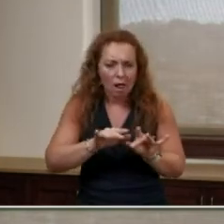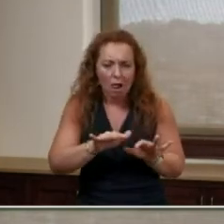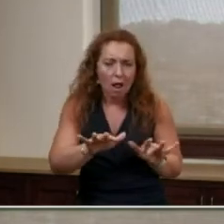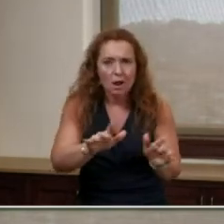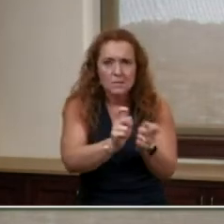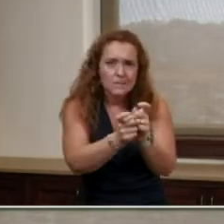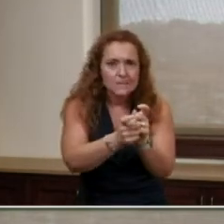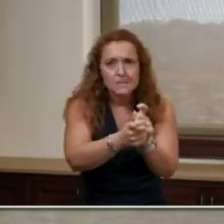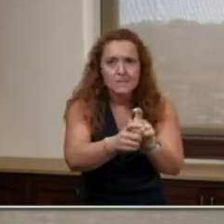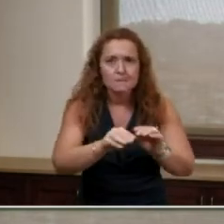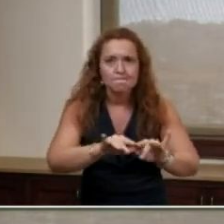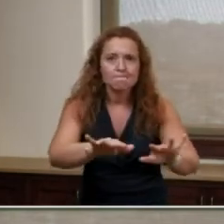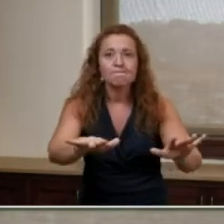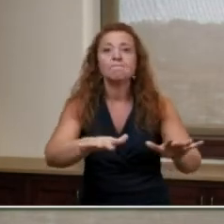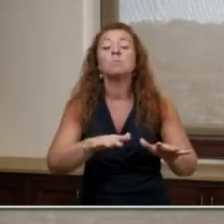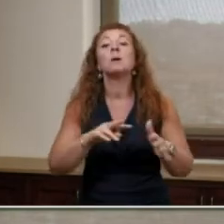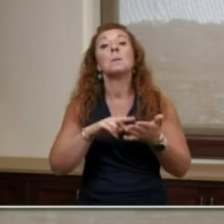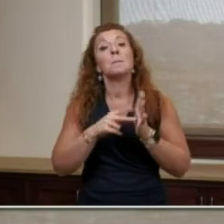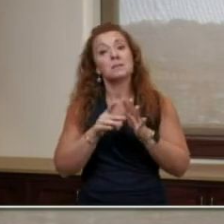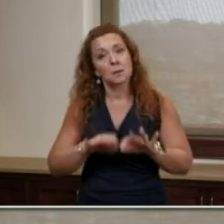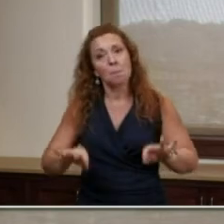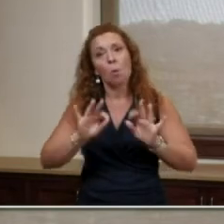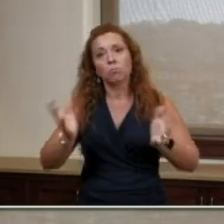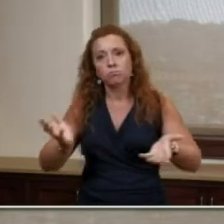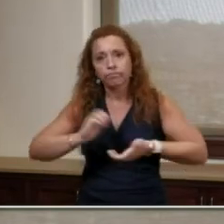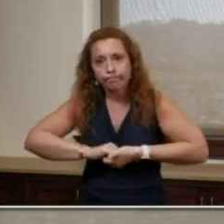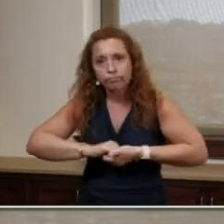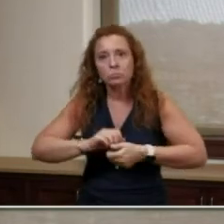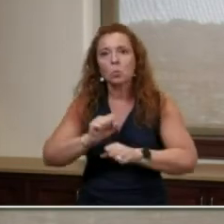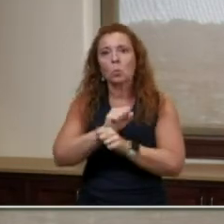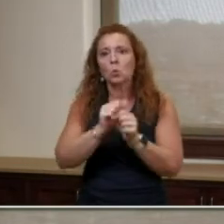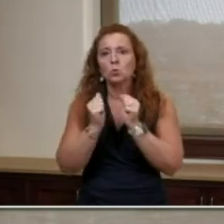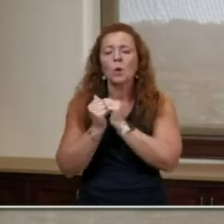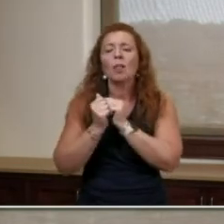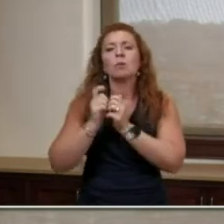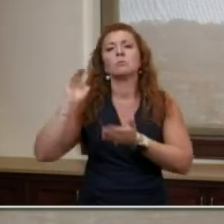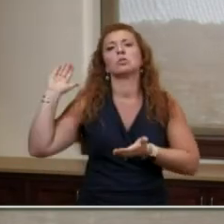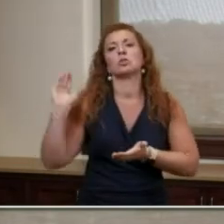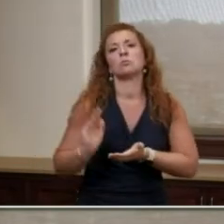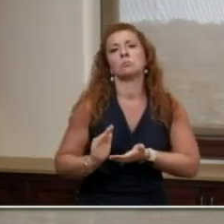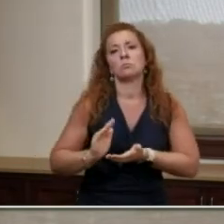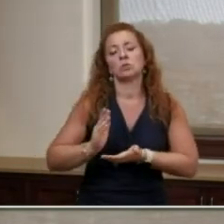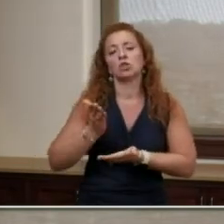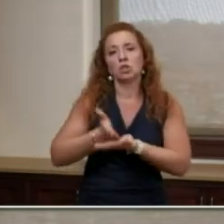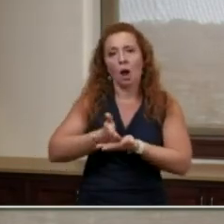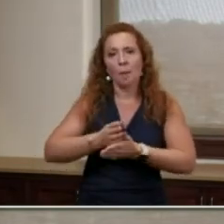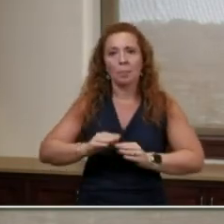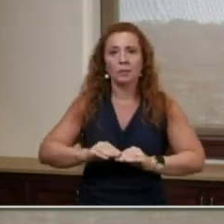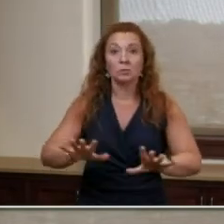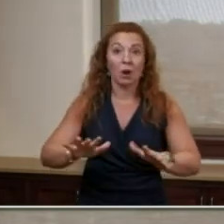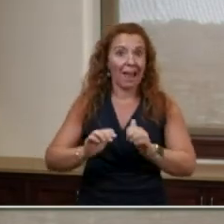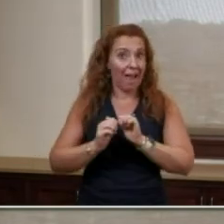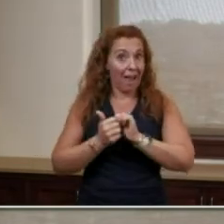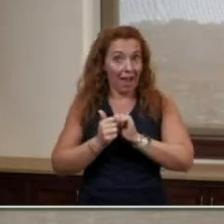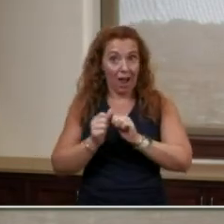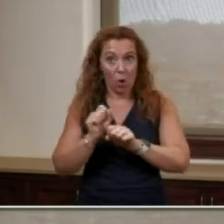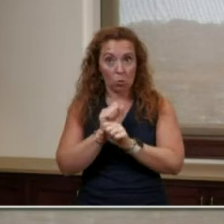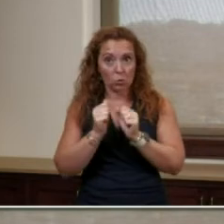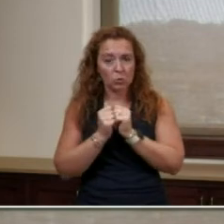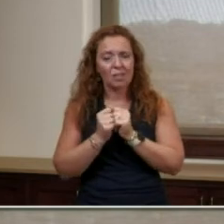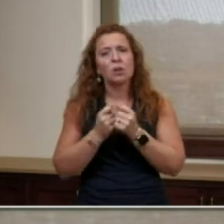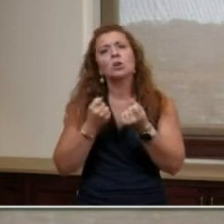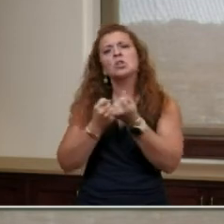future. So we must work together to stop the spread of the virus. Working together means supporting people who are